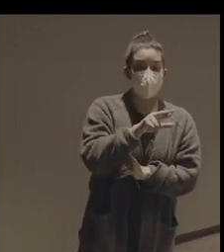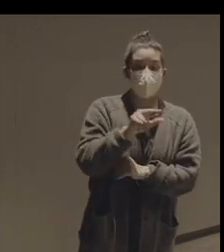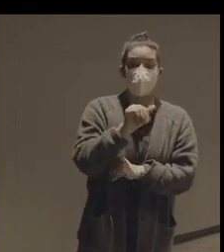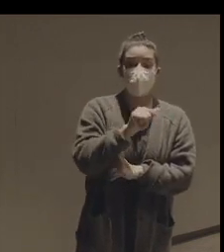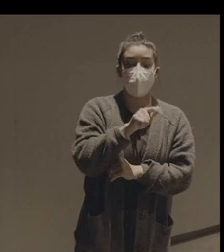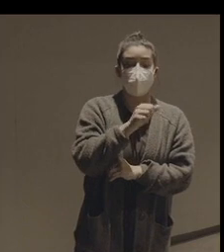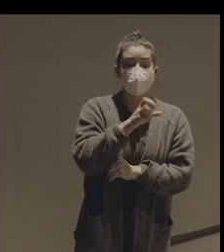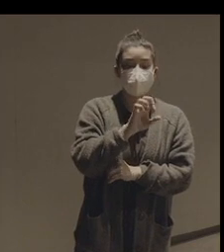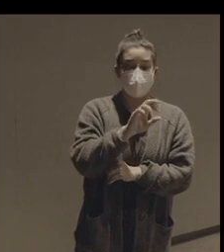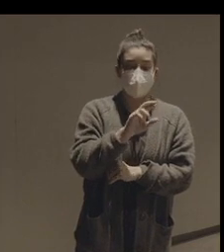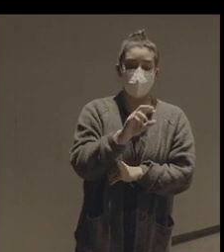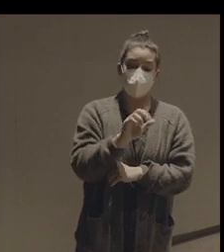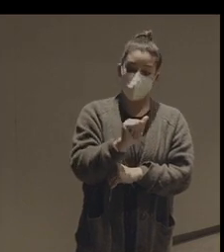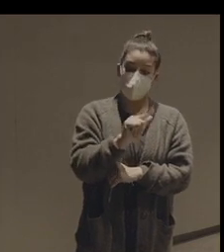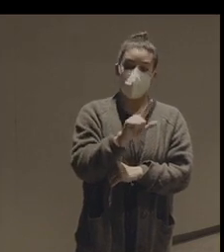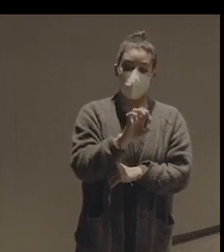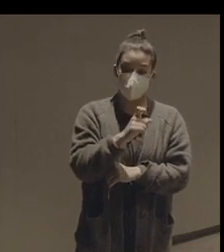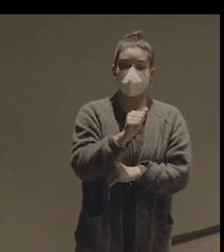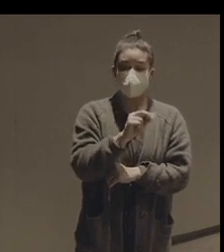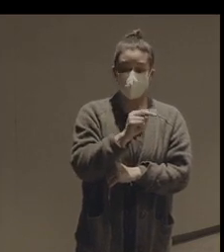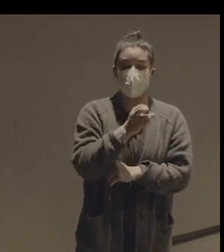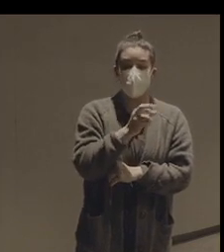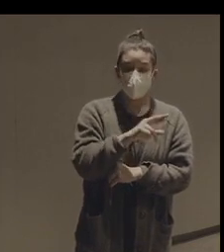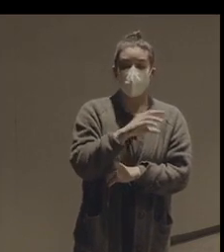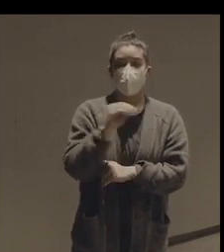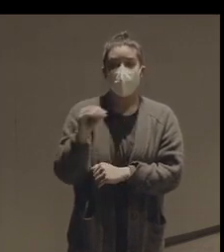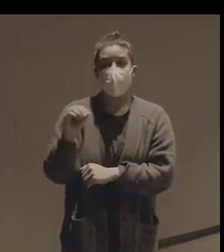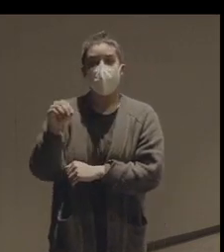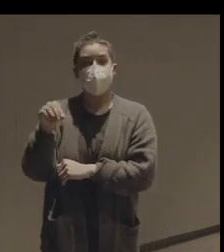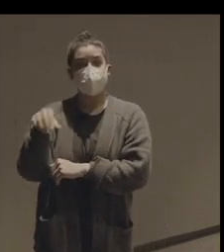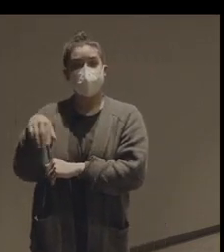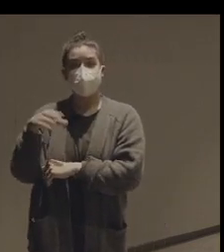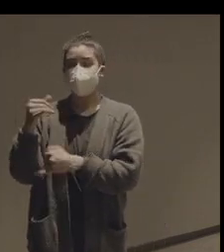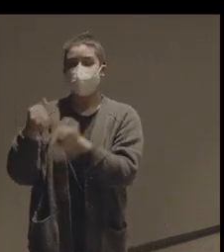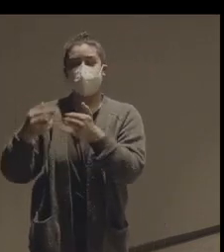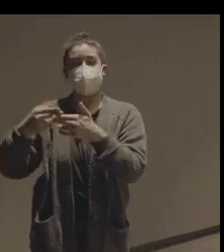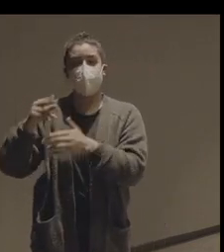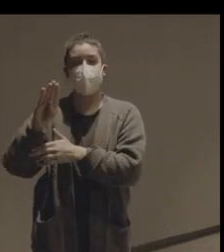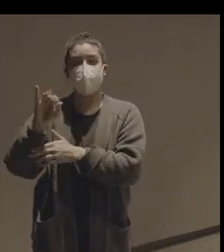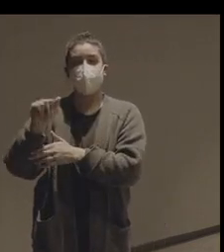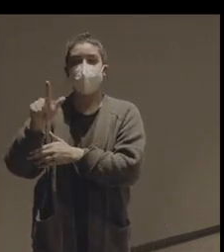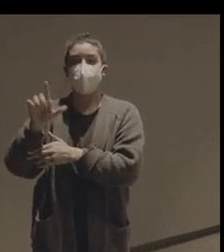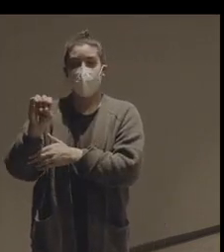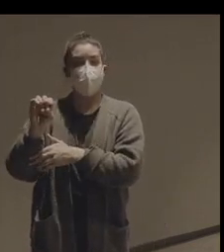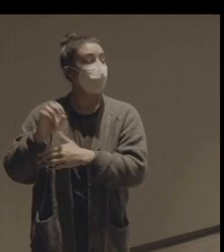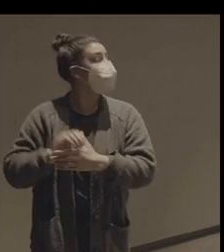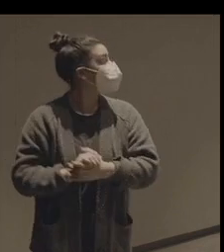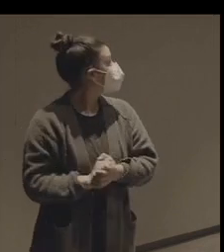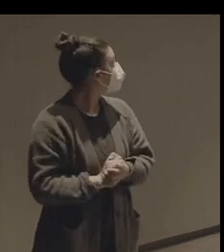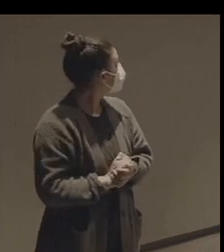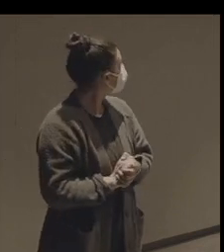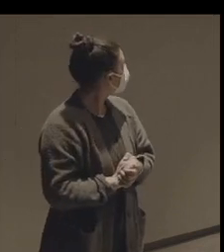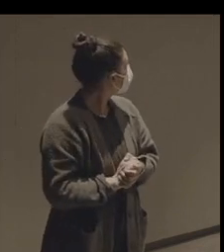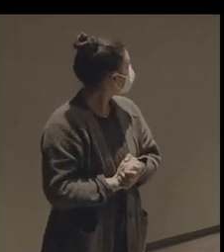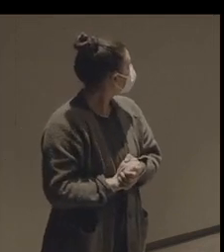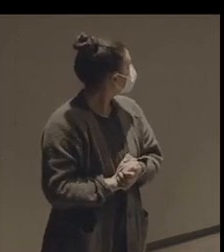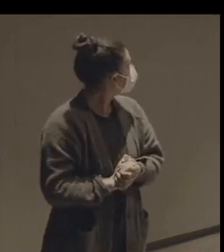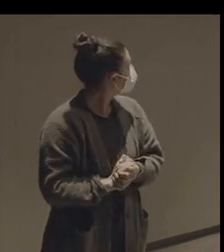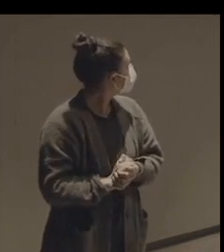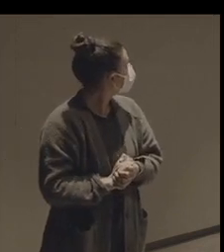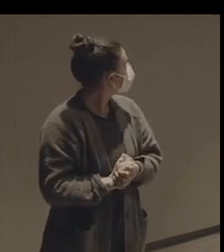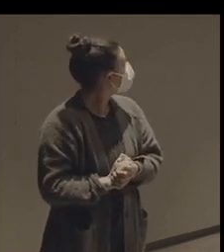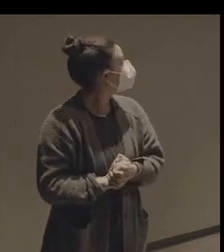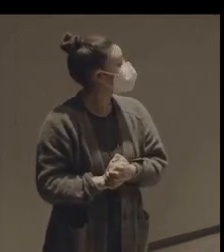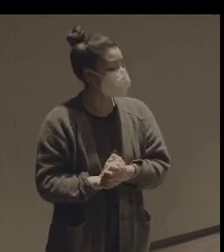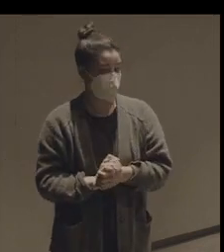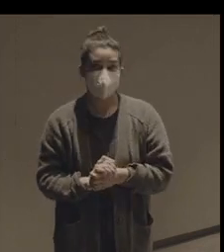Like most of the other light and space artists, they were based out of Venice, California. Helen was based in Pasadena. And